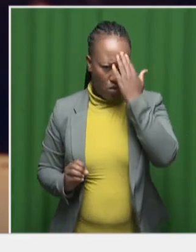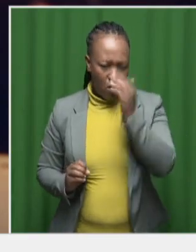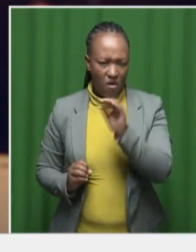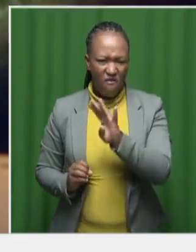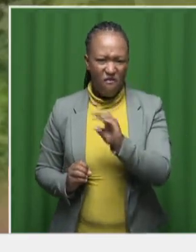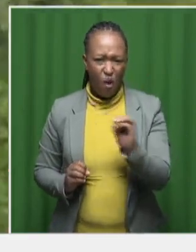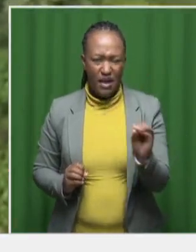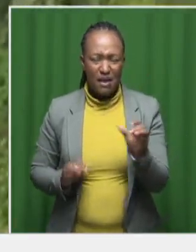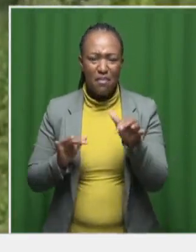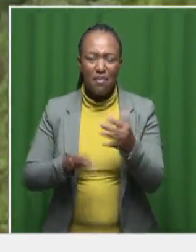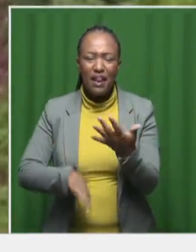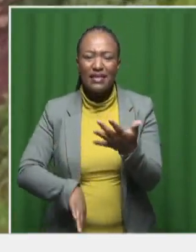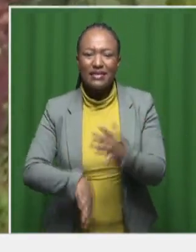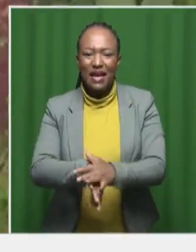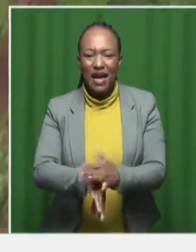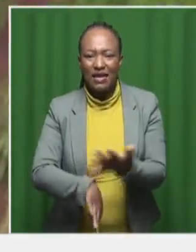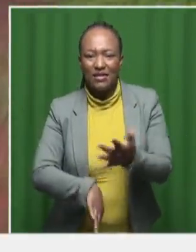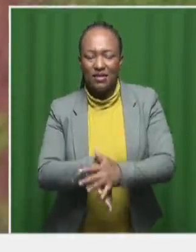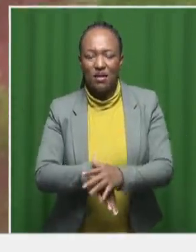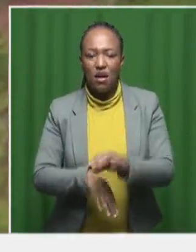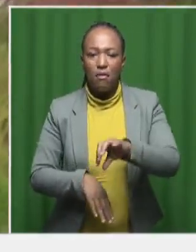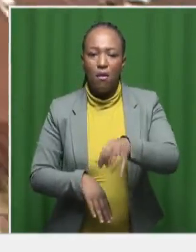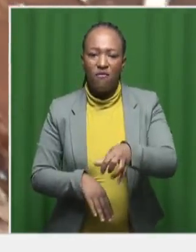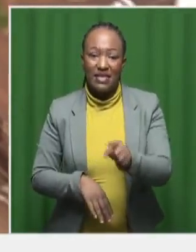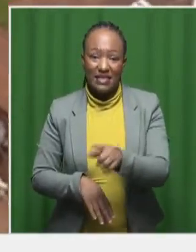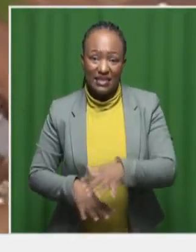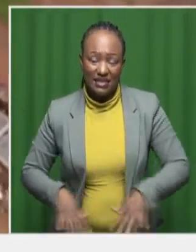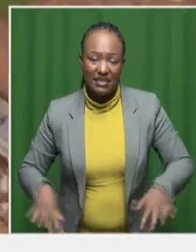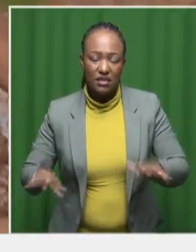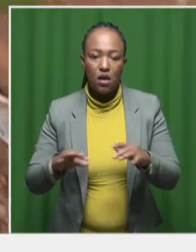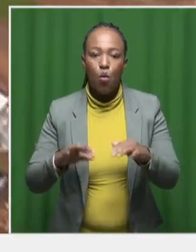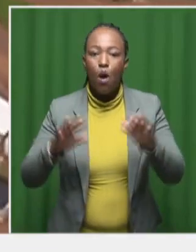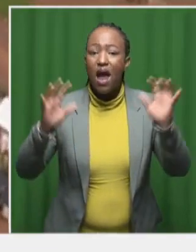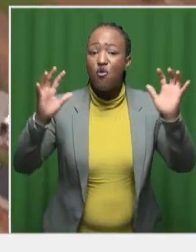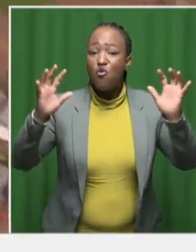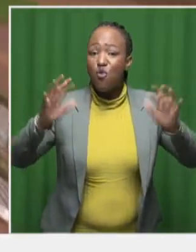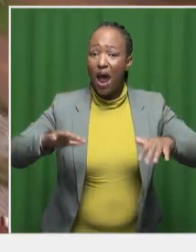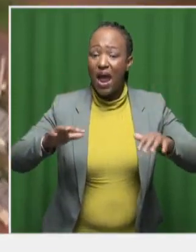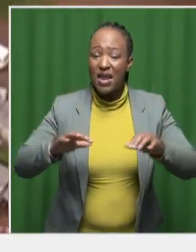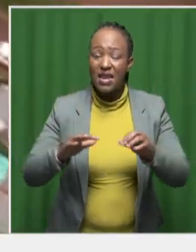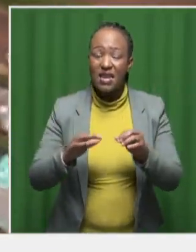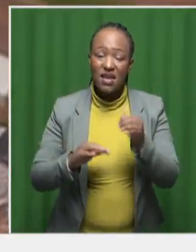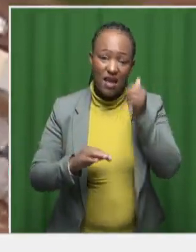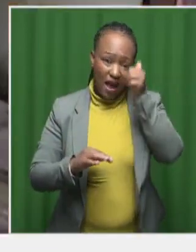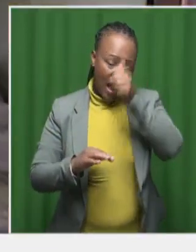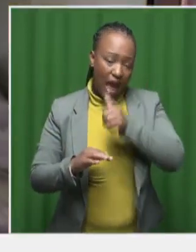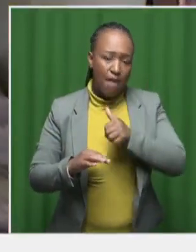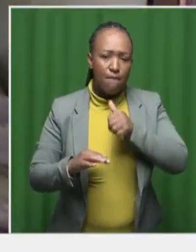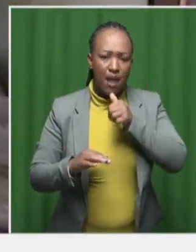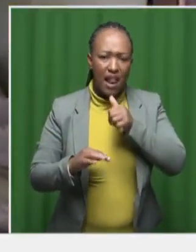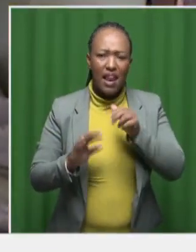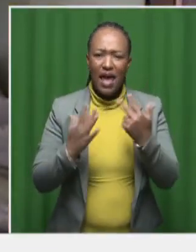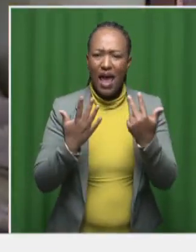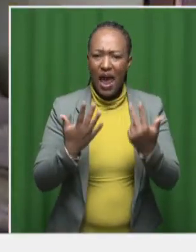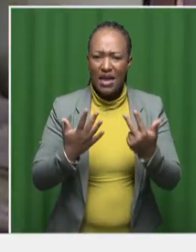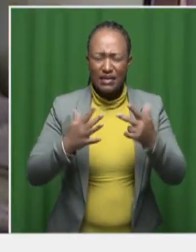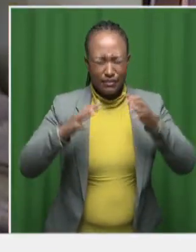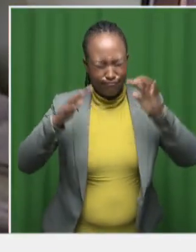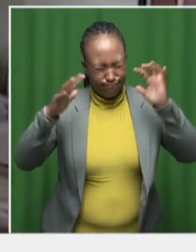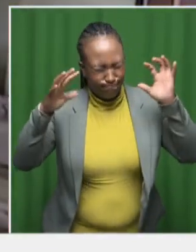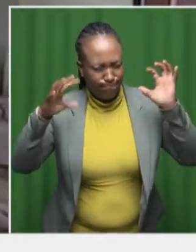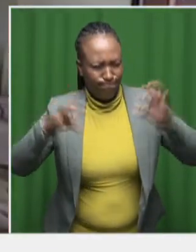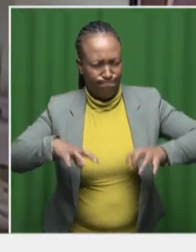people died in the province when the rains, which started on the 8th of April last year, battered many parts of Kwazulu-Natal.